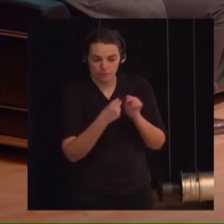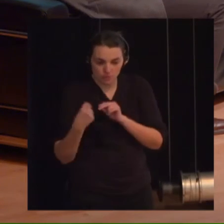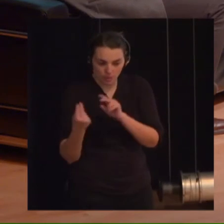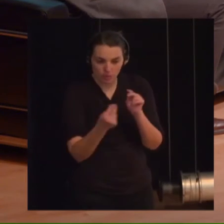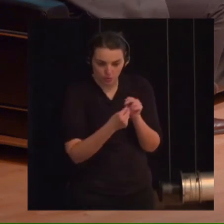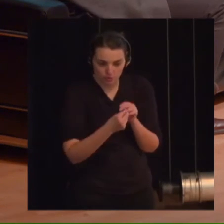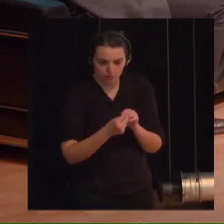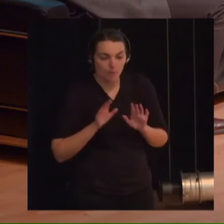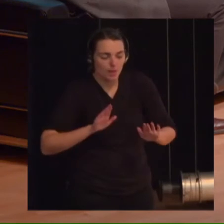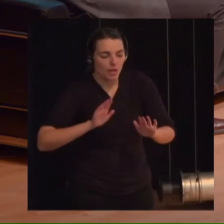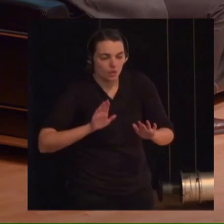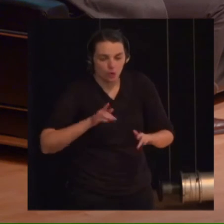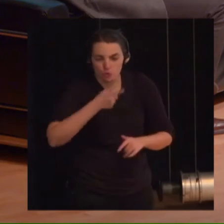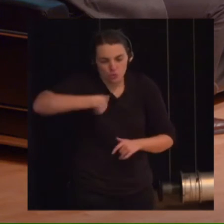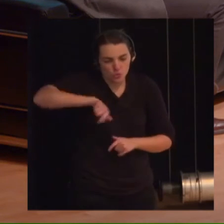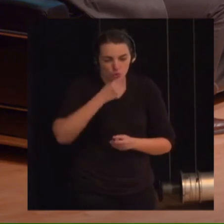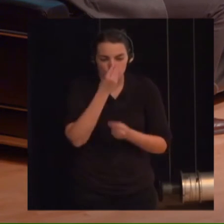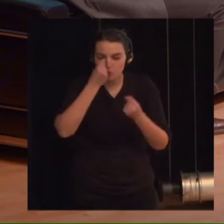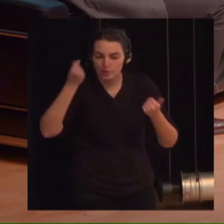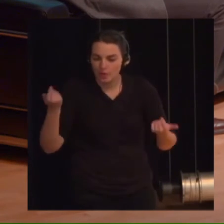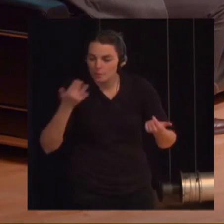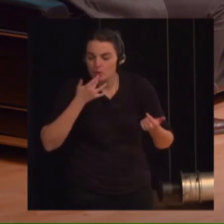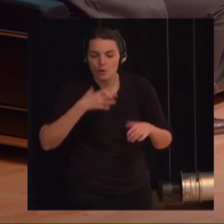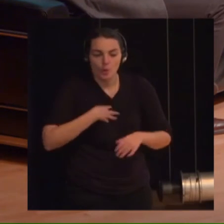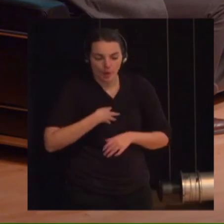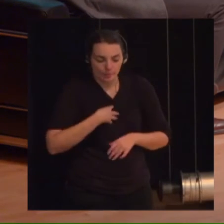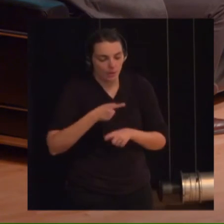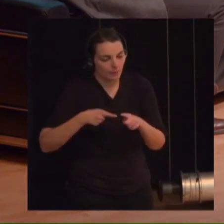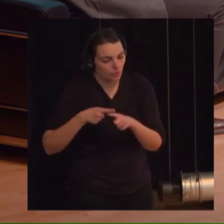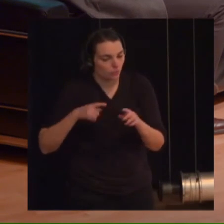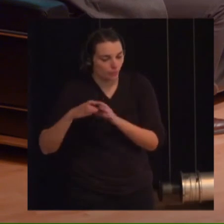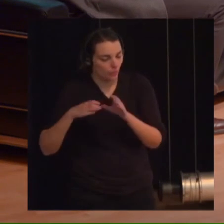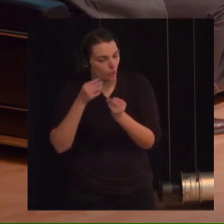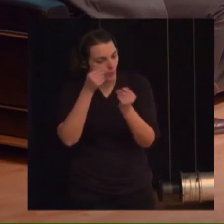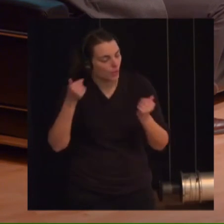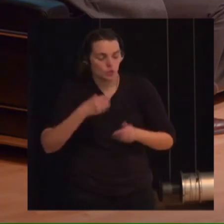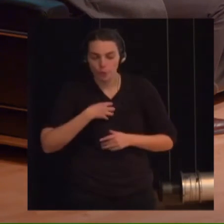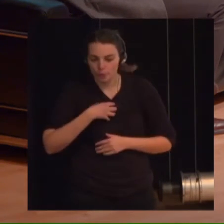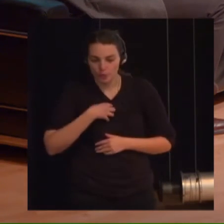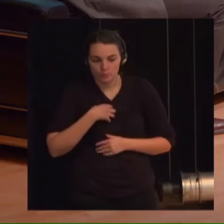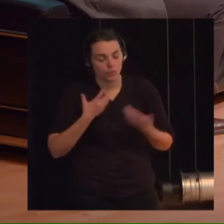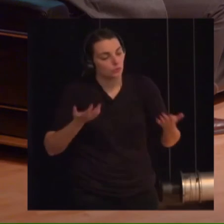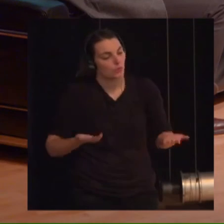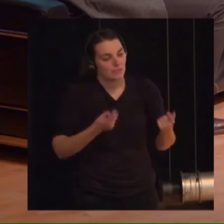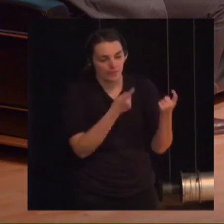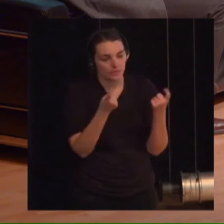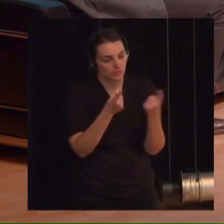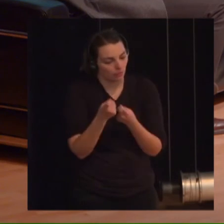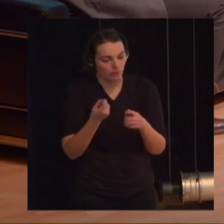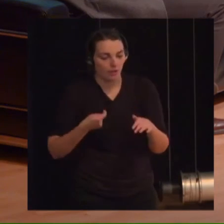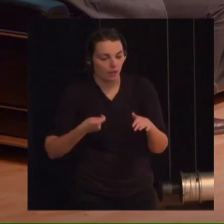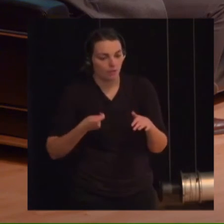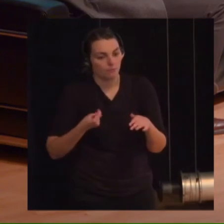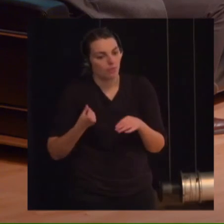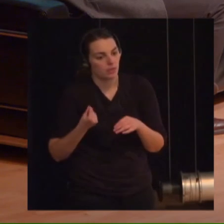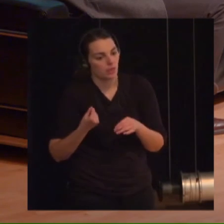forget the role of media, and this is again where we need some sort of funding, is that conversations are not what sends somebody